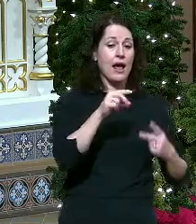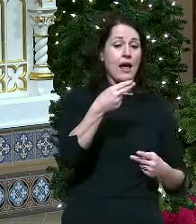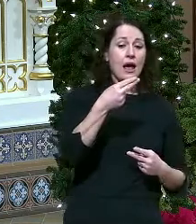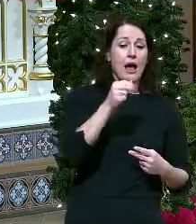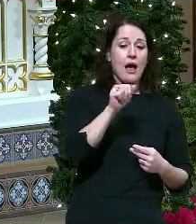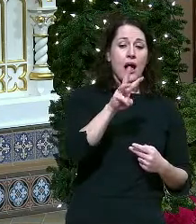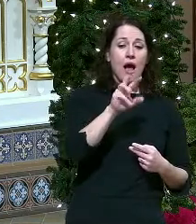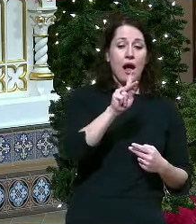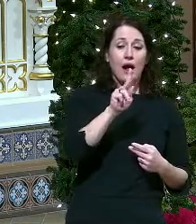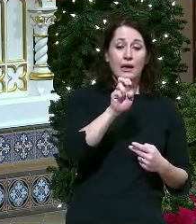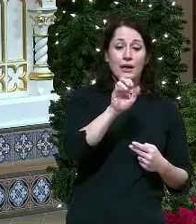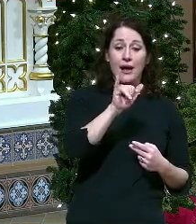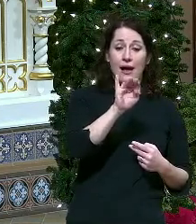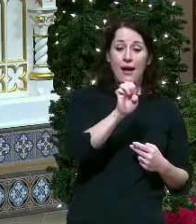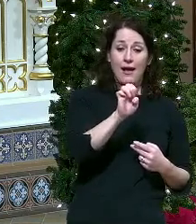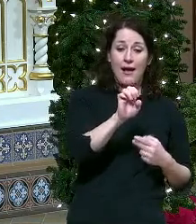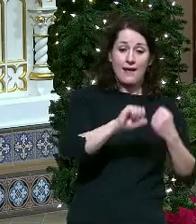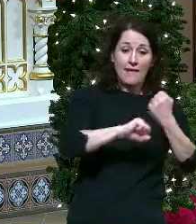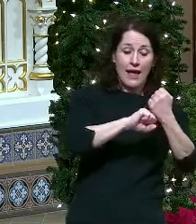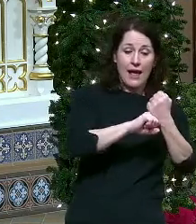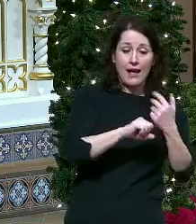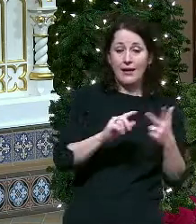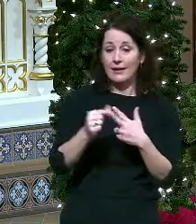gay, straight,